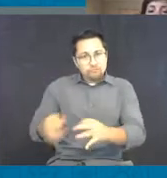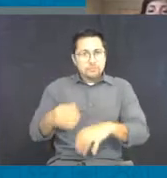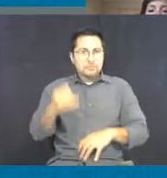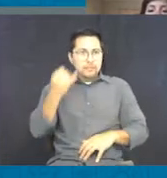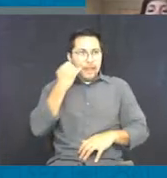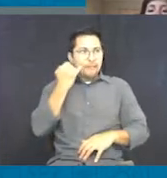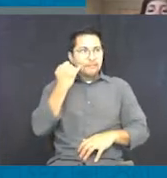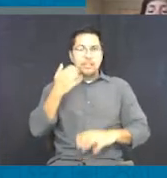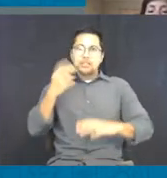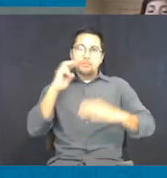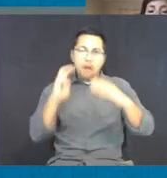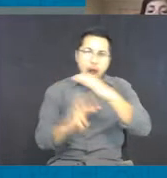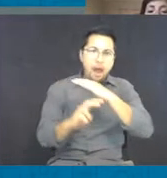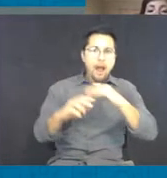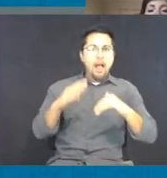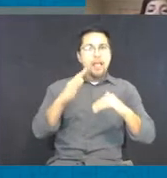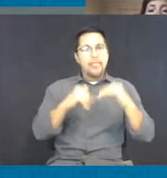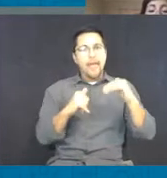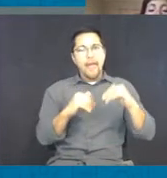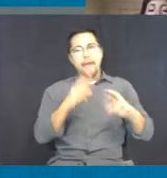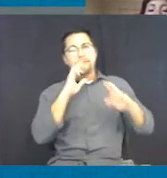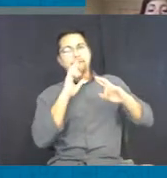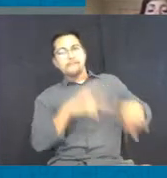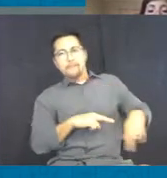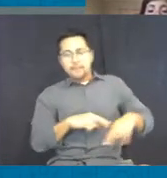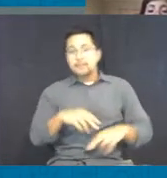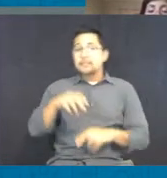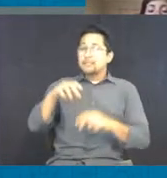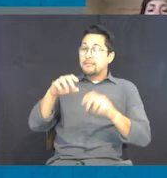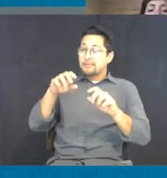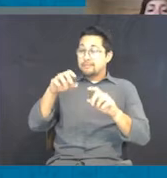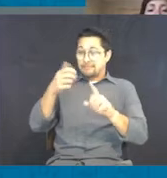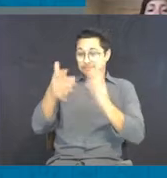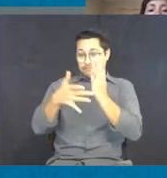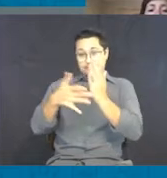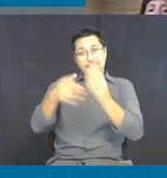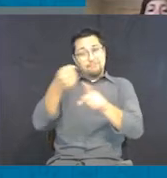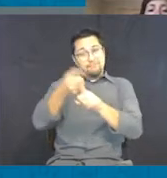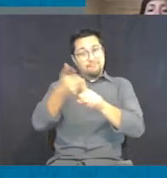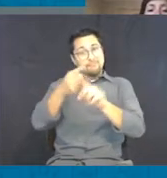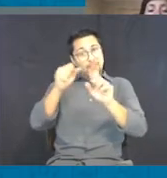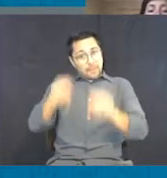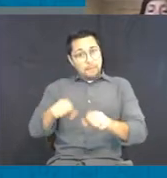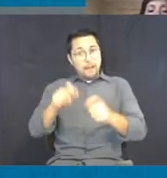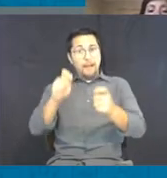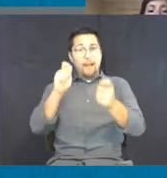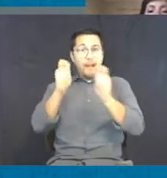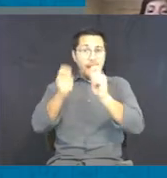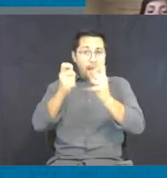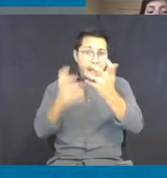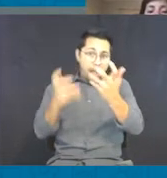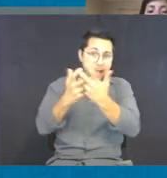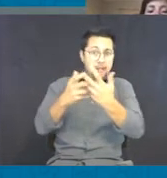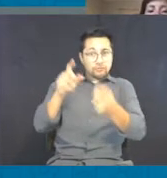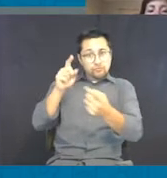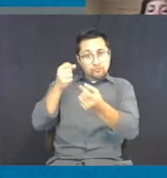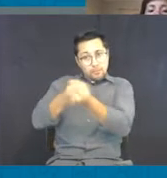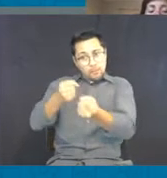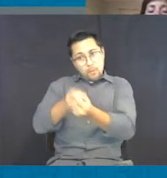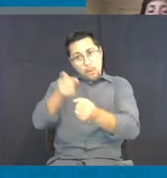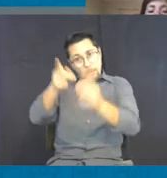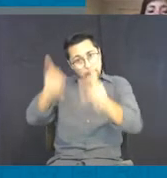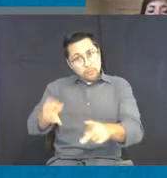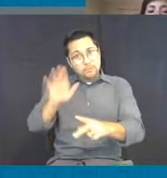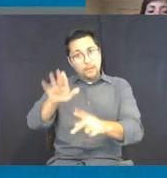proactive versus being reactive, and can be customized to support an individual's goals and desired outcomes, it